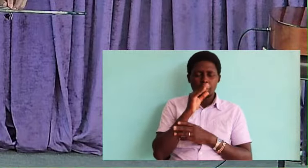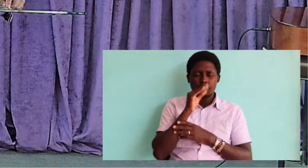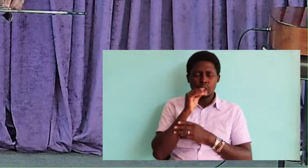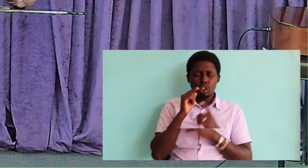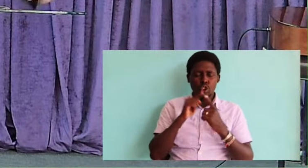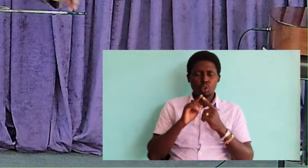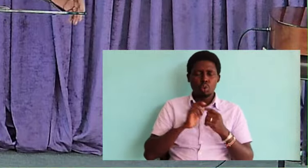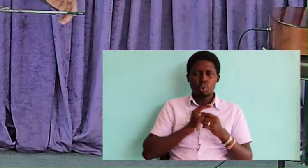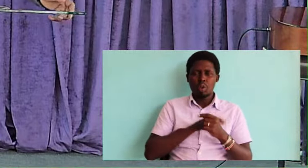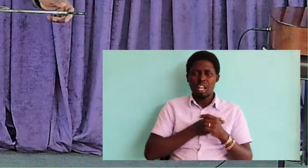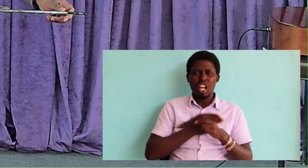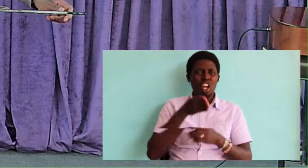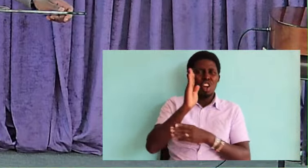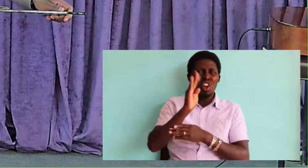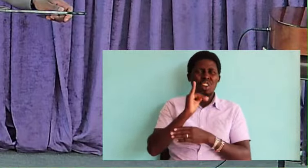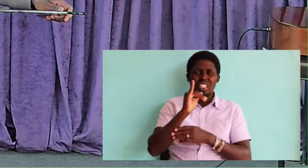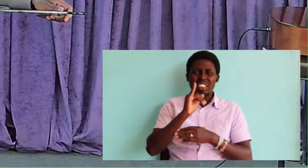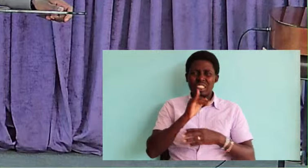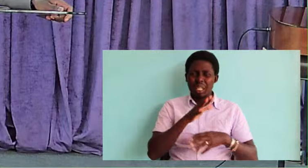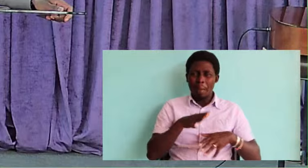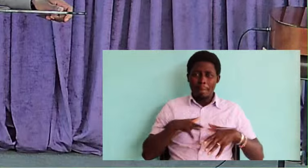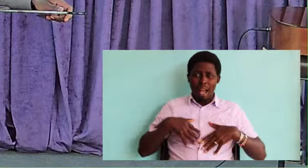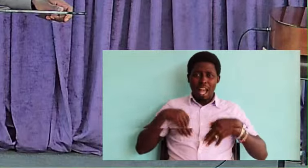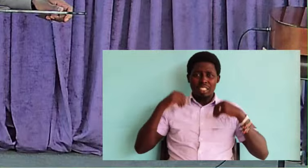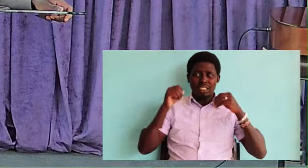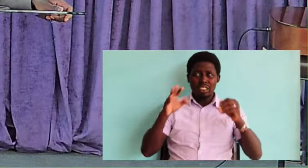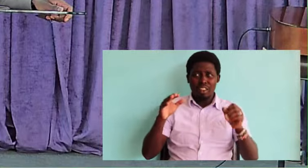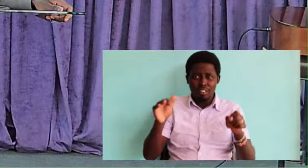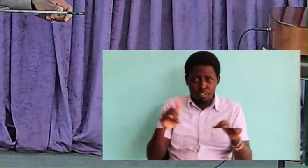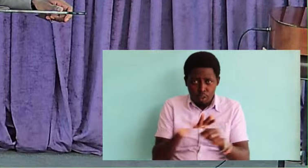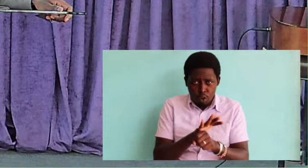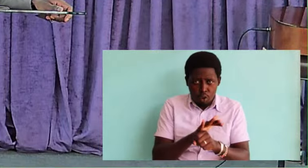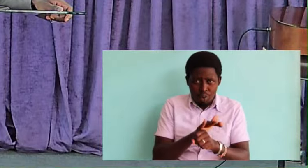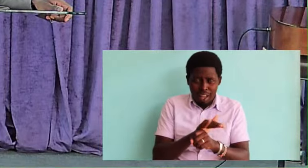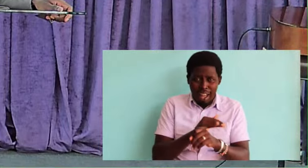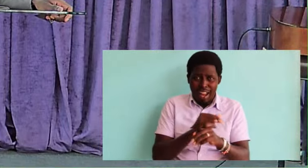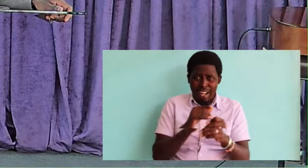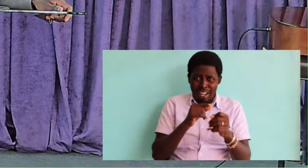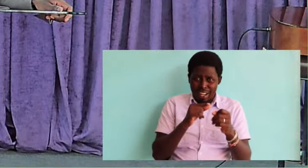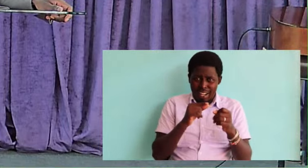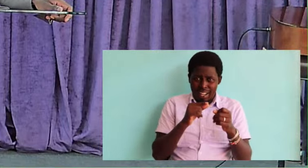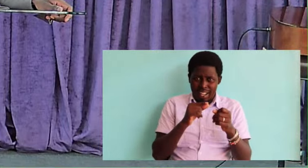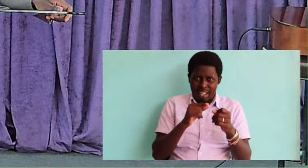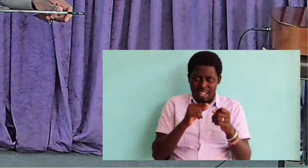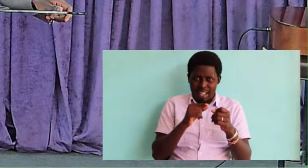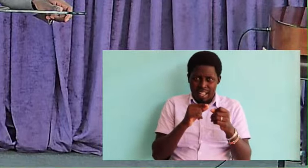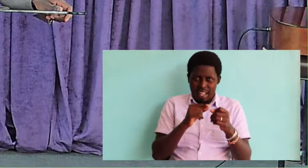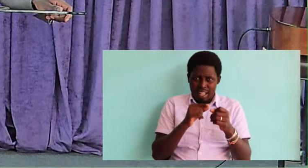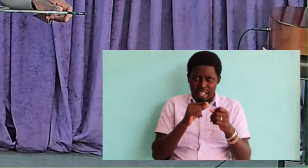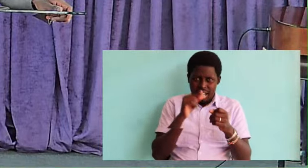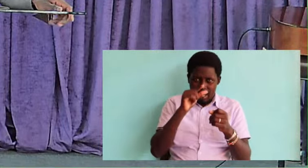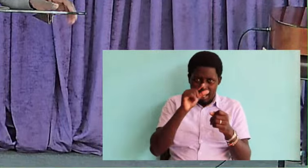God is merciful and graciously gives us.